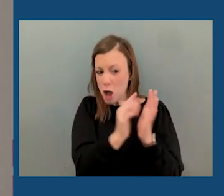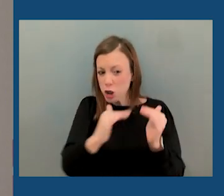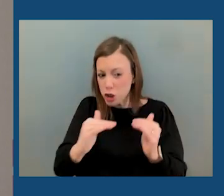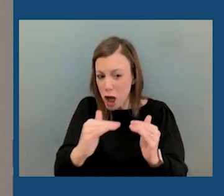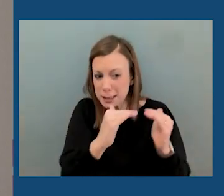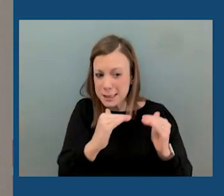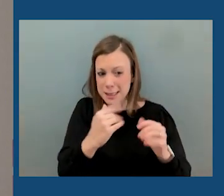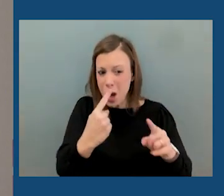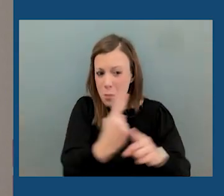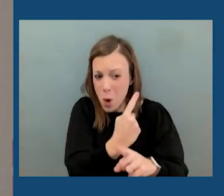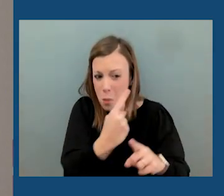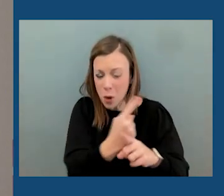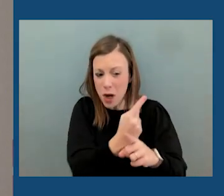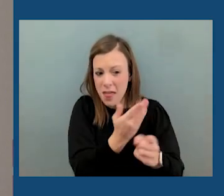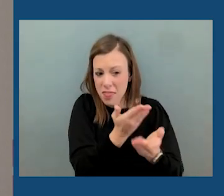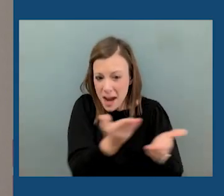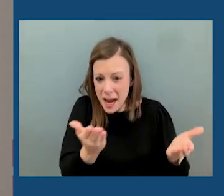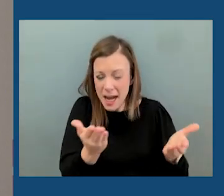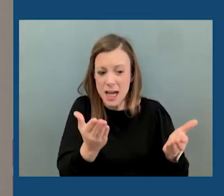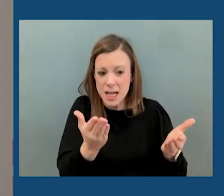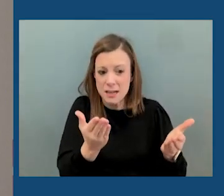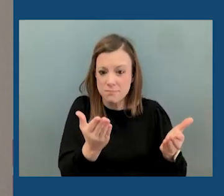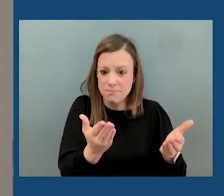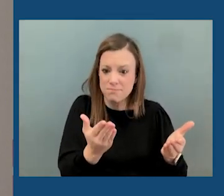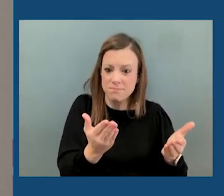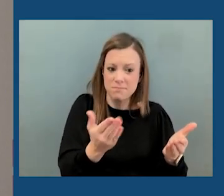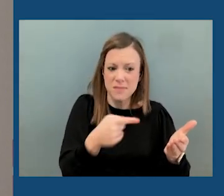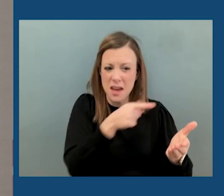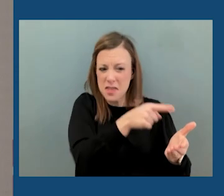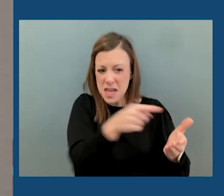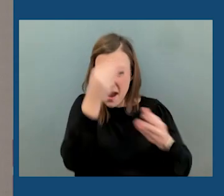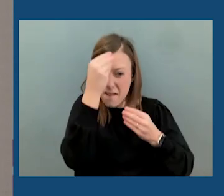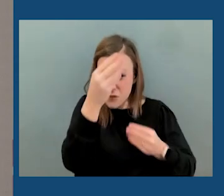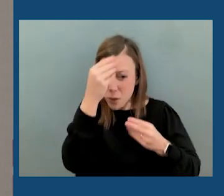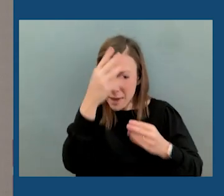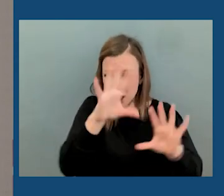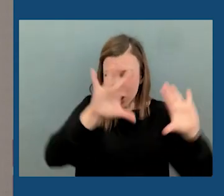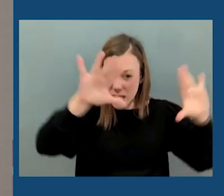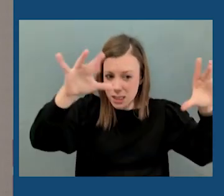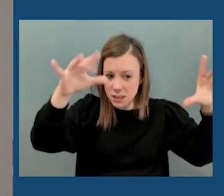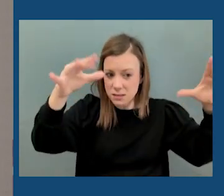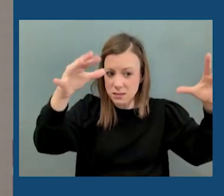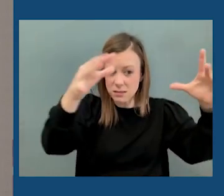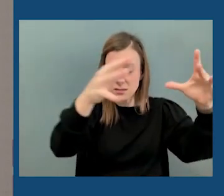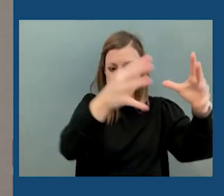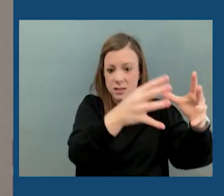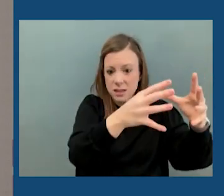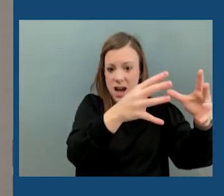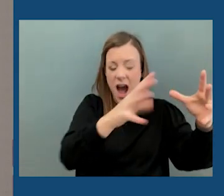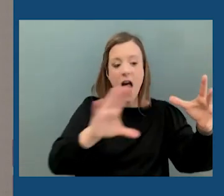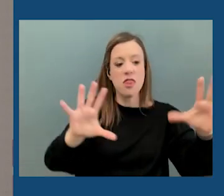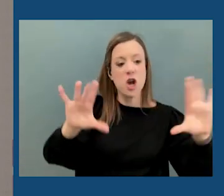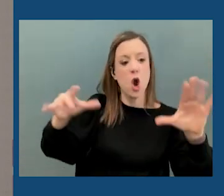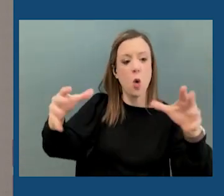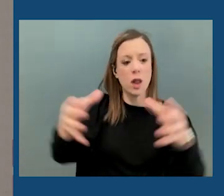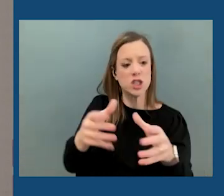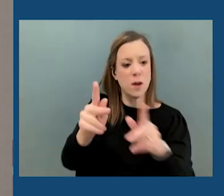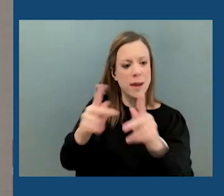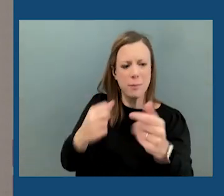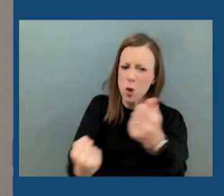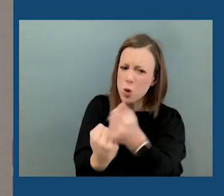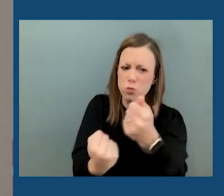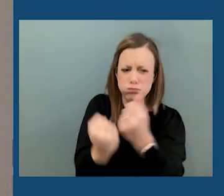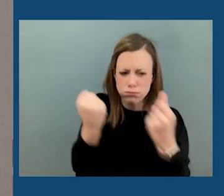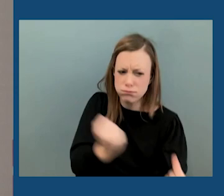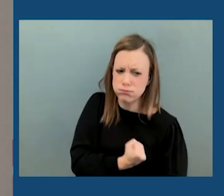thing, the forces of information, and the coalition of people who understand